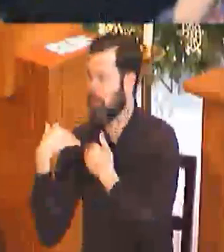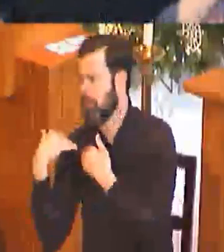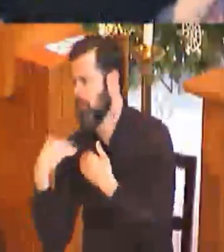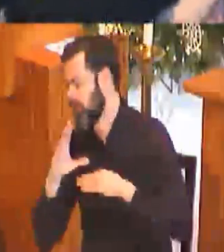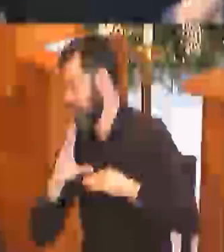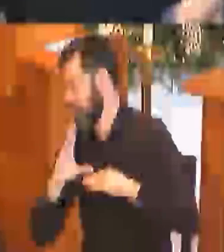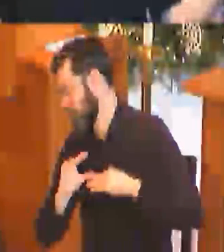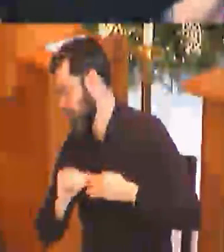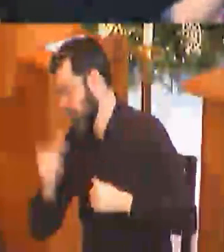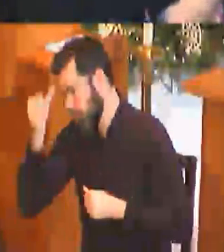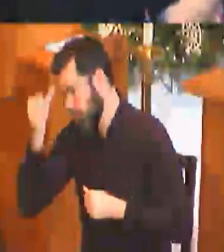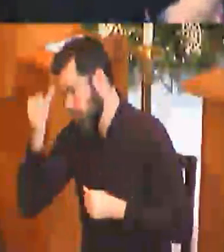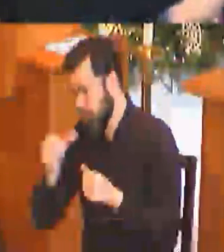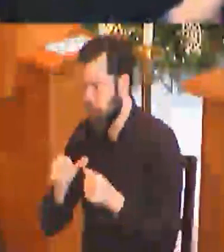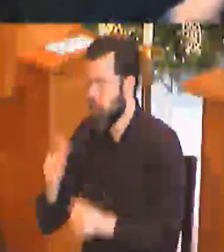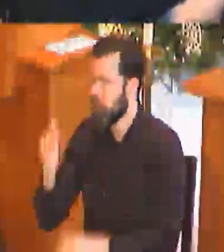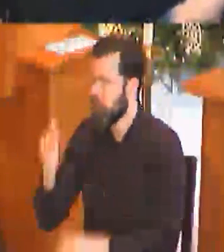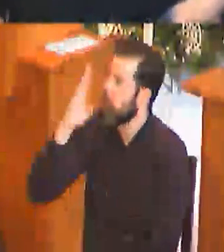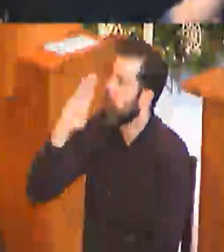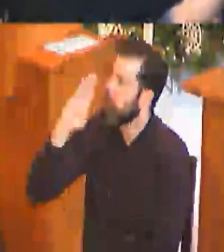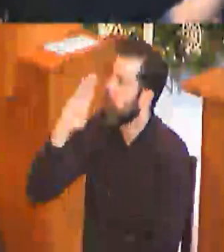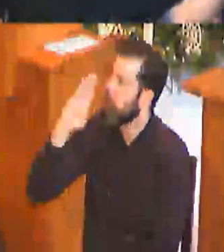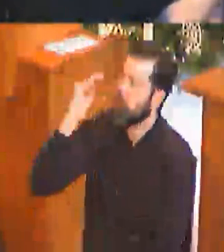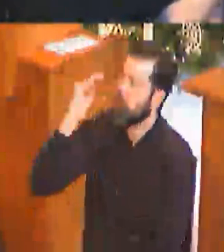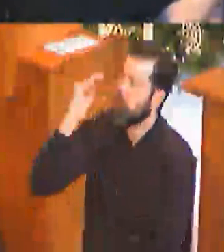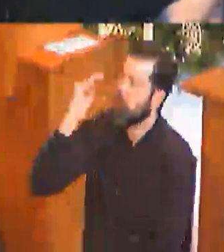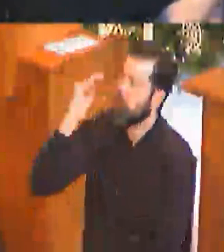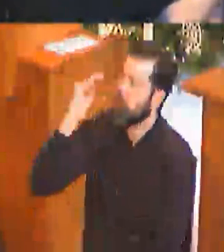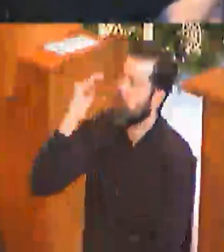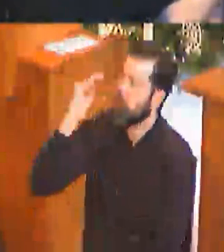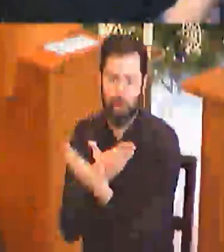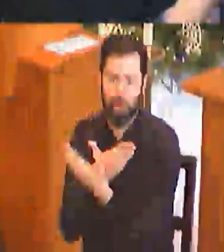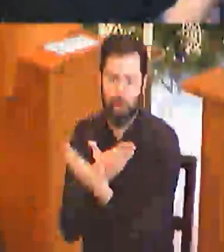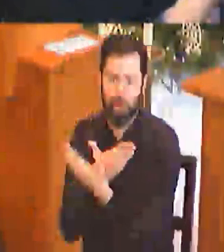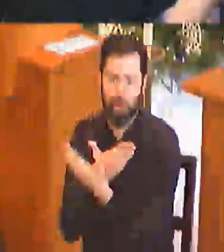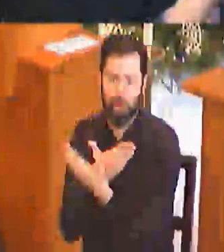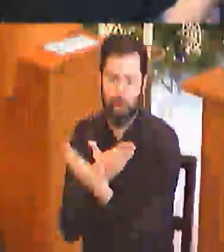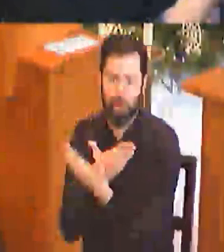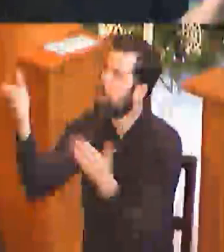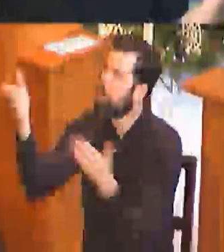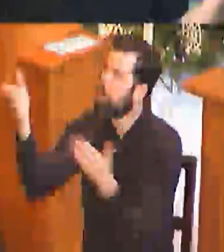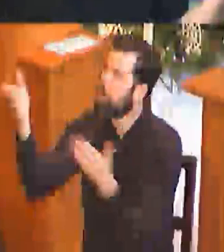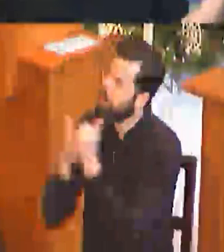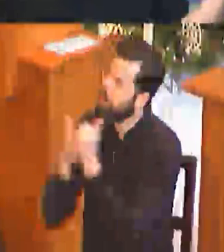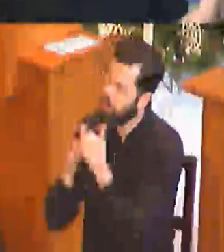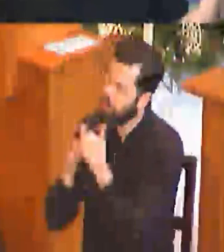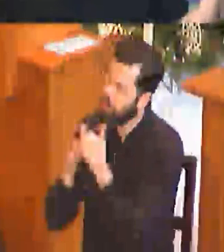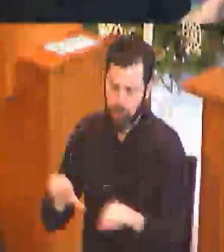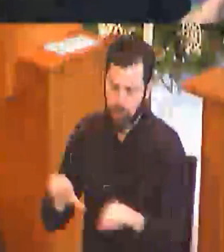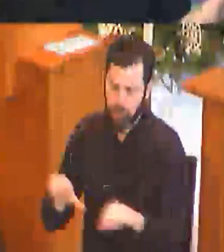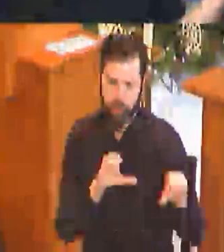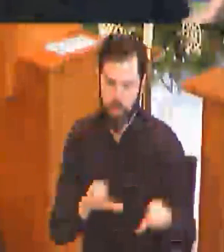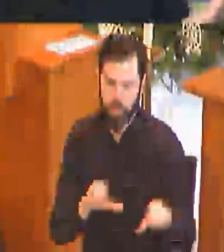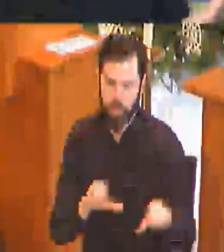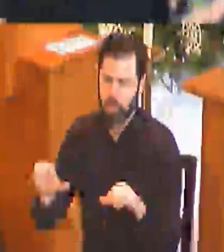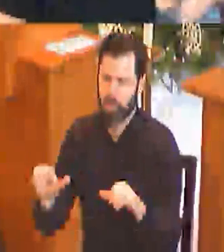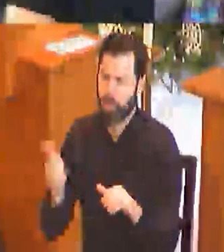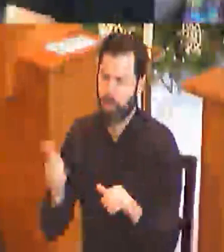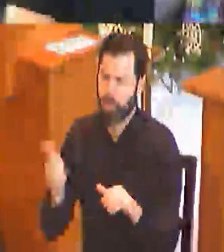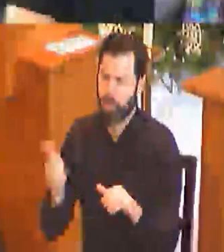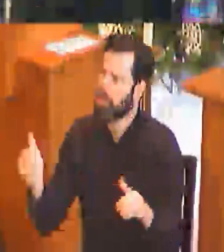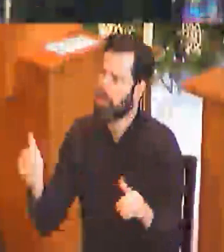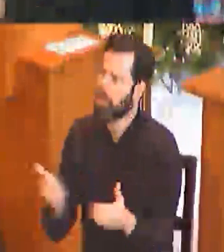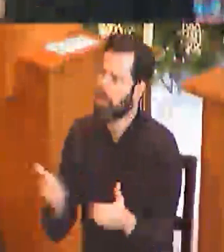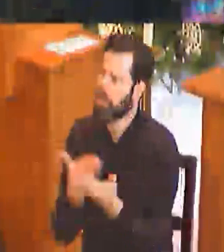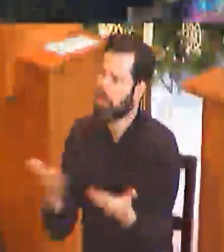remember God knows everything, and with God's help I can do anything. And I'm happy